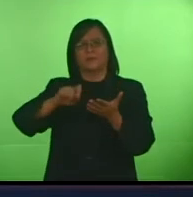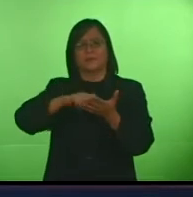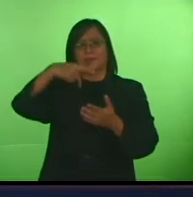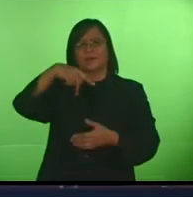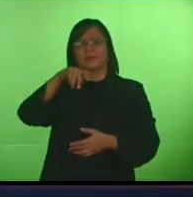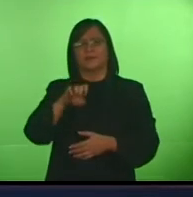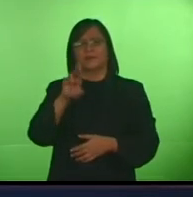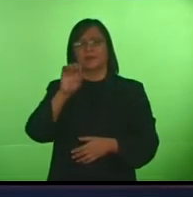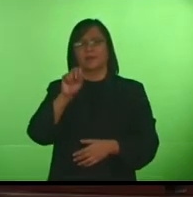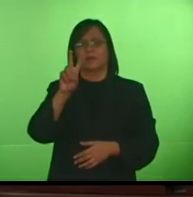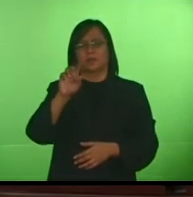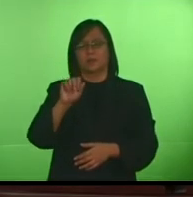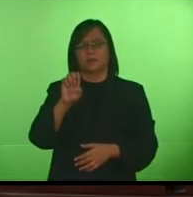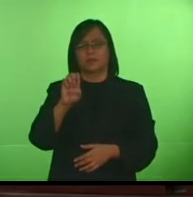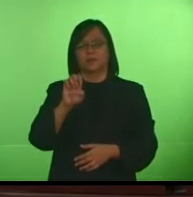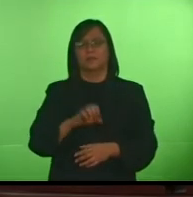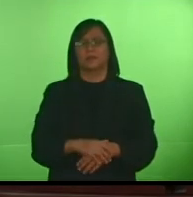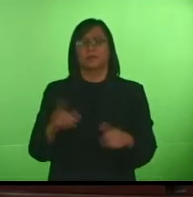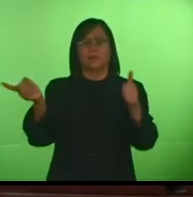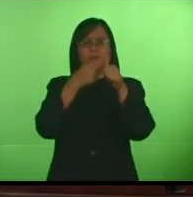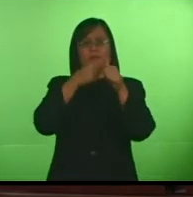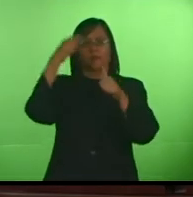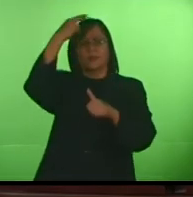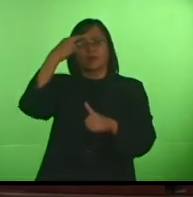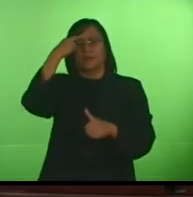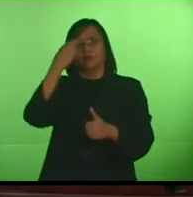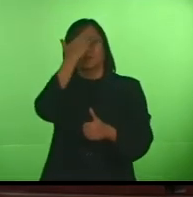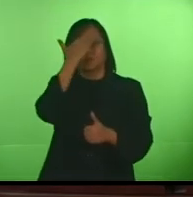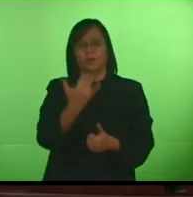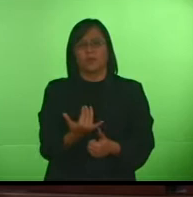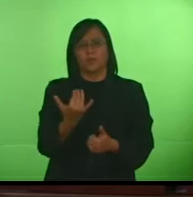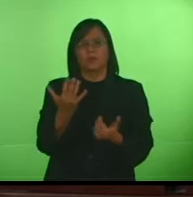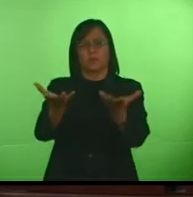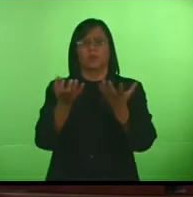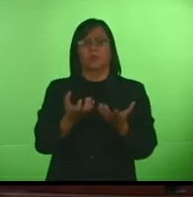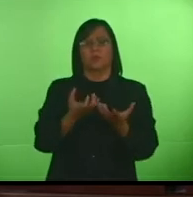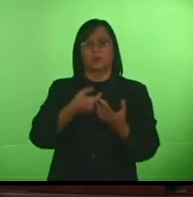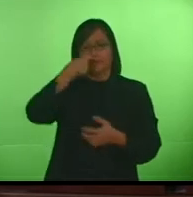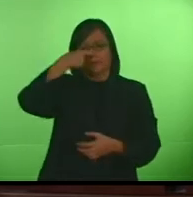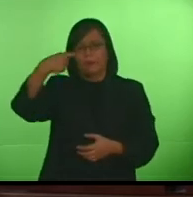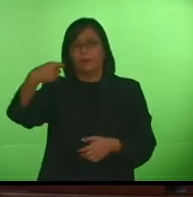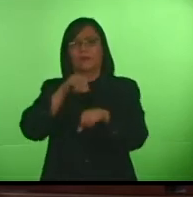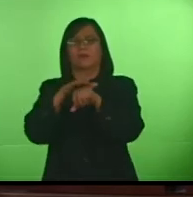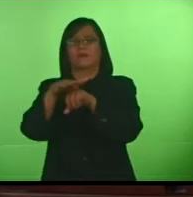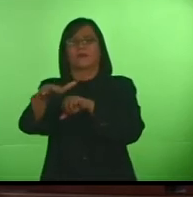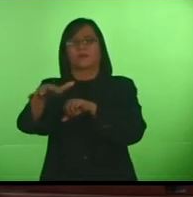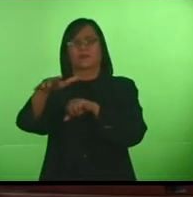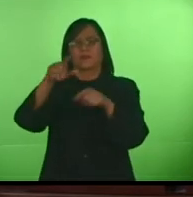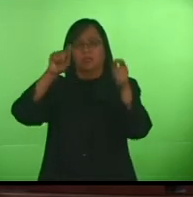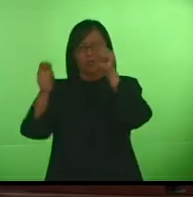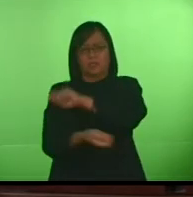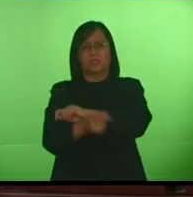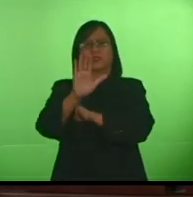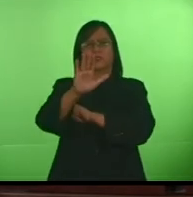is you want to influence and change your readers' thoughts and actions. And through